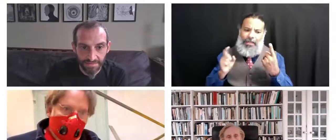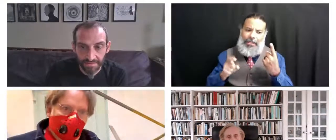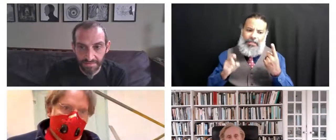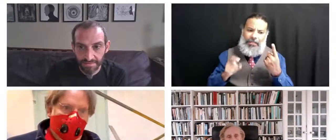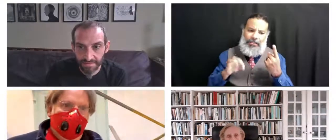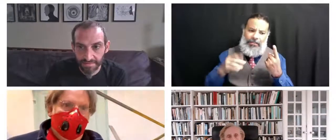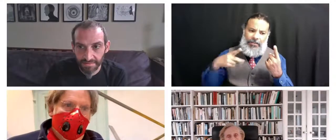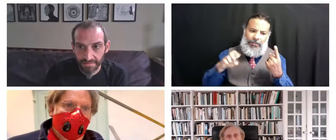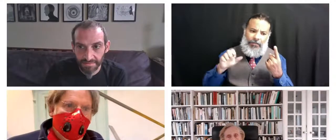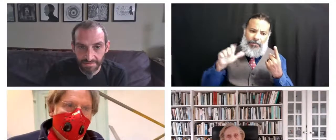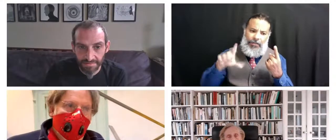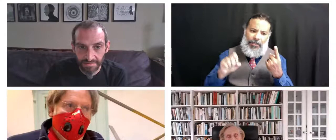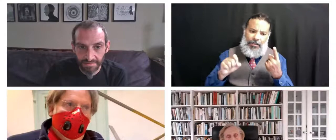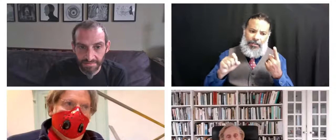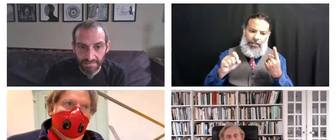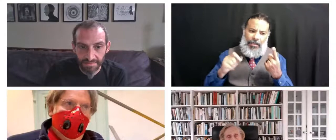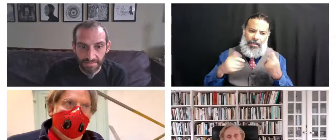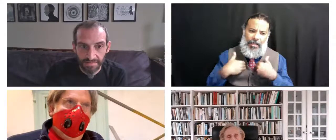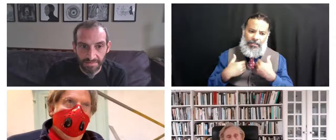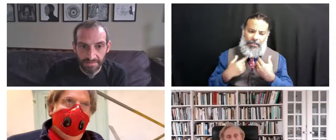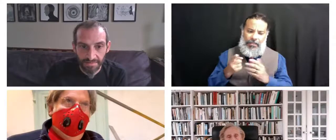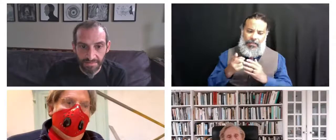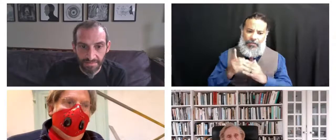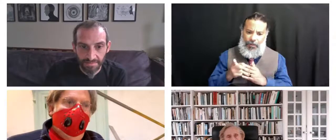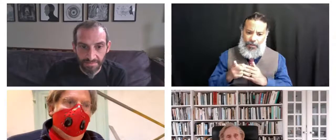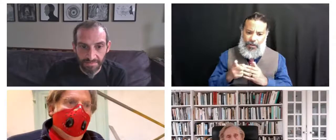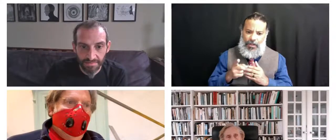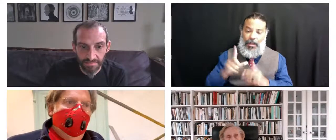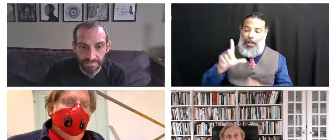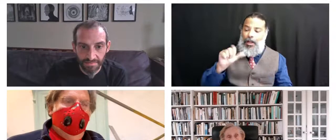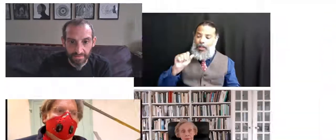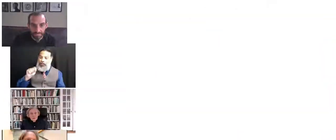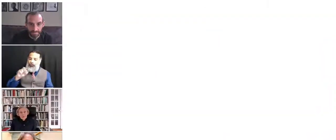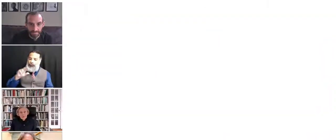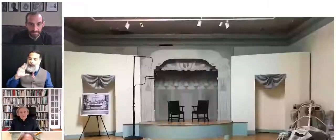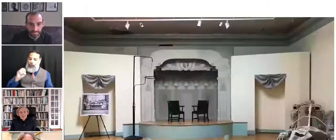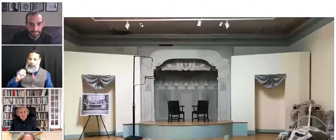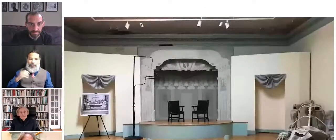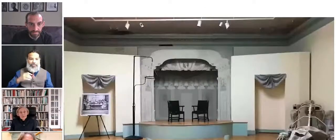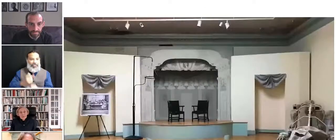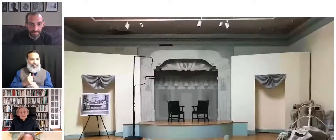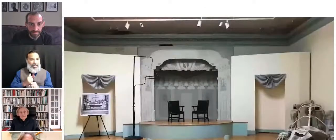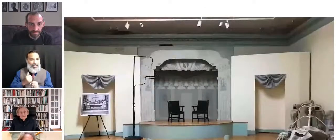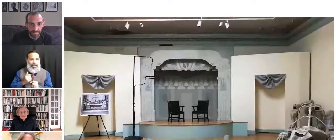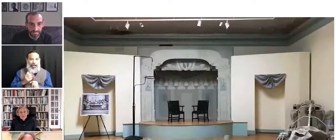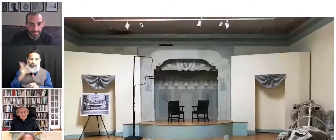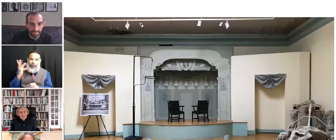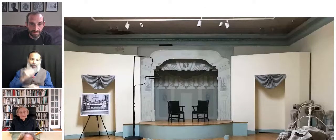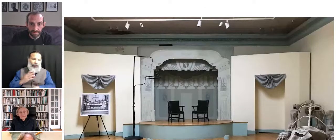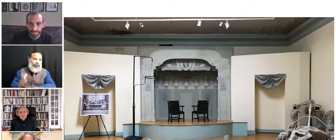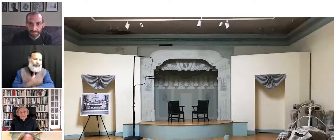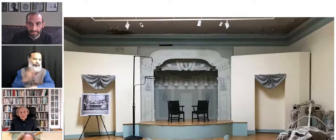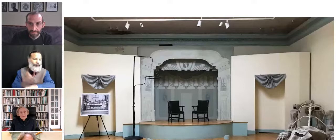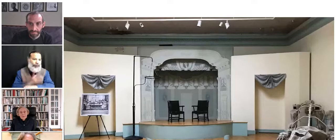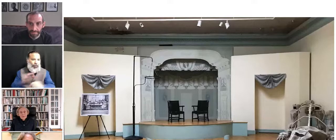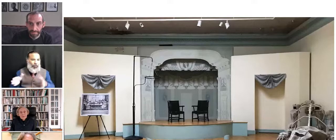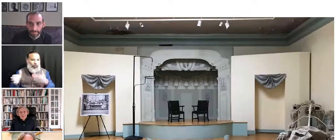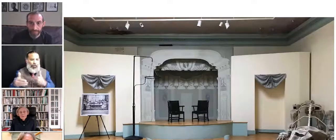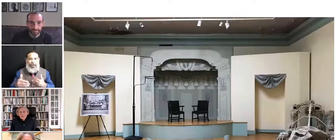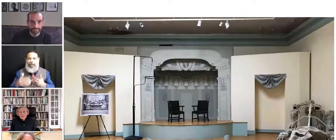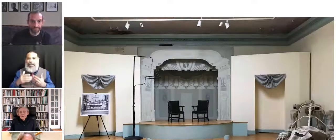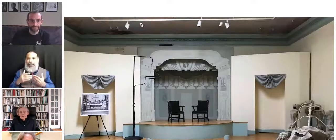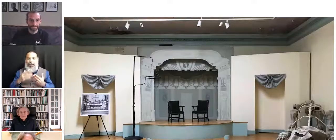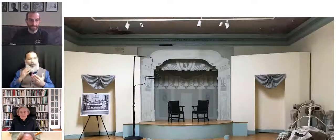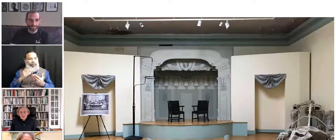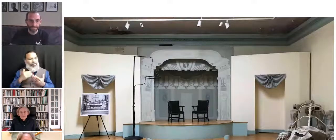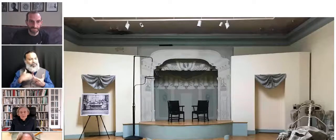Peale has at the moment. The Latrobe room is getting a beautiful refurbishment and will be equipped to